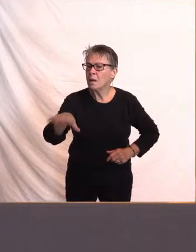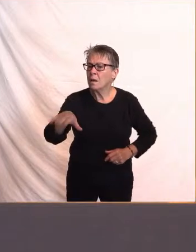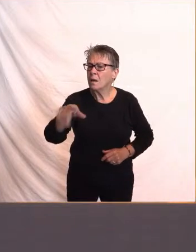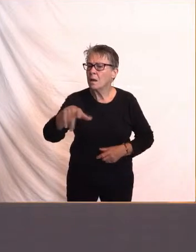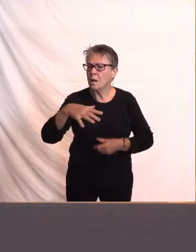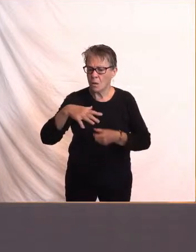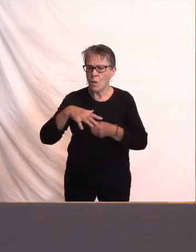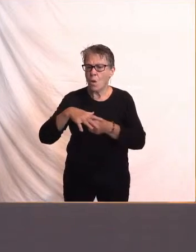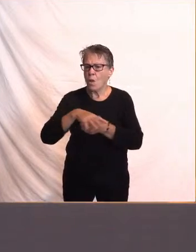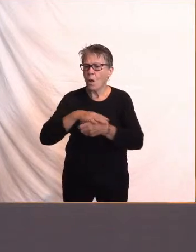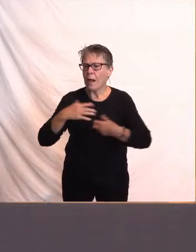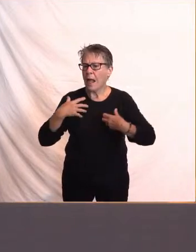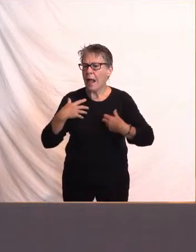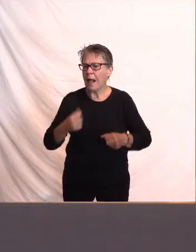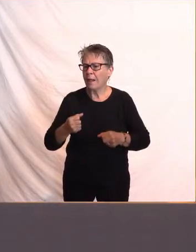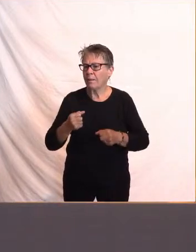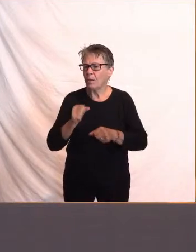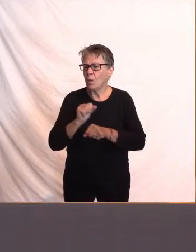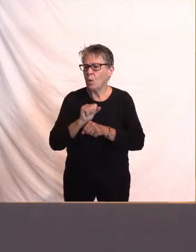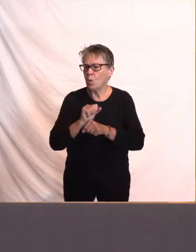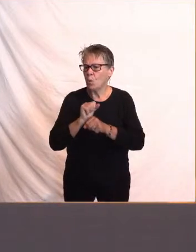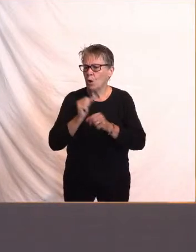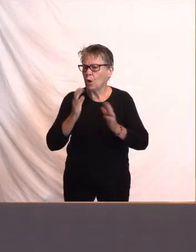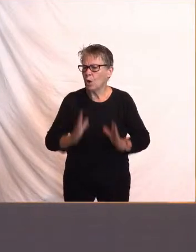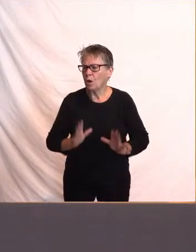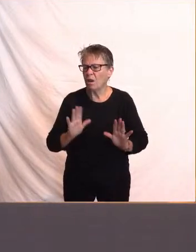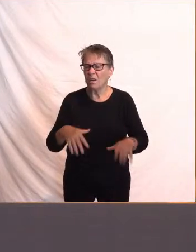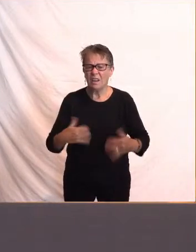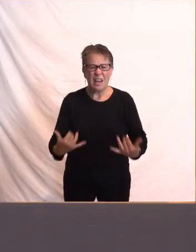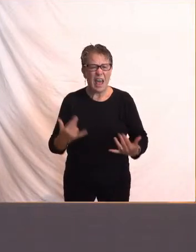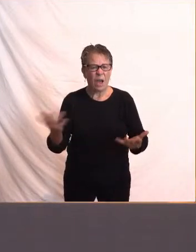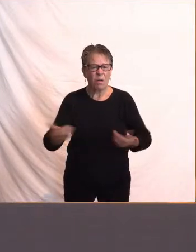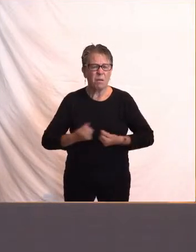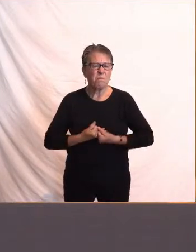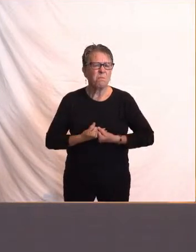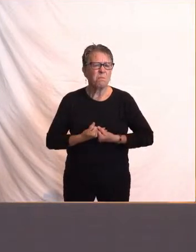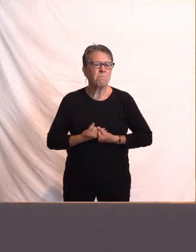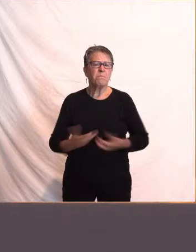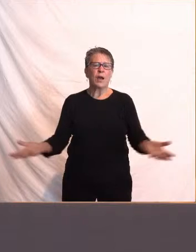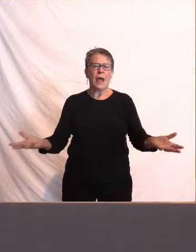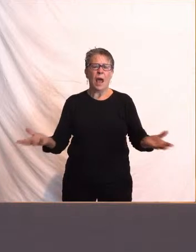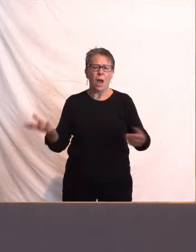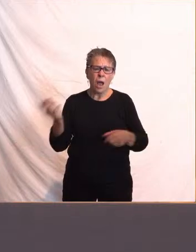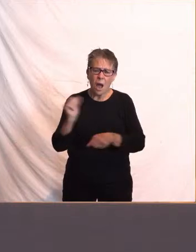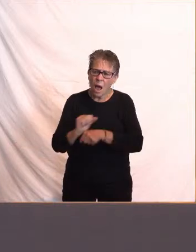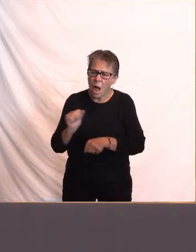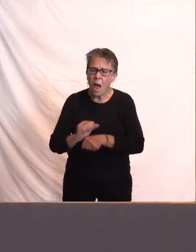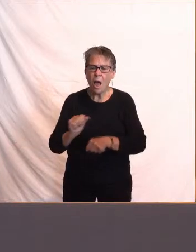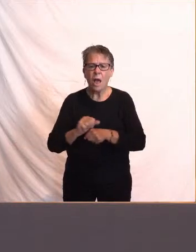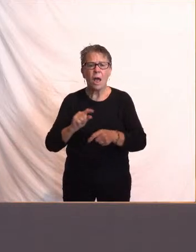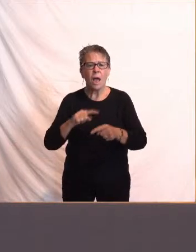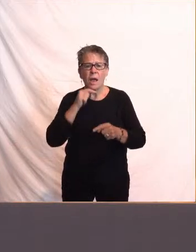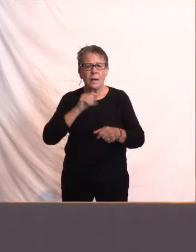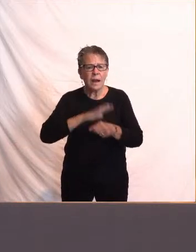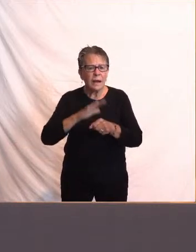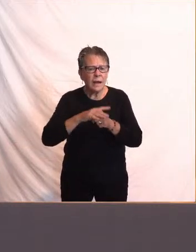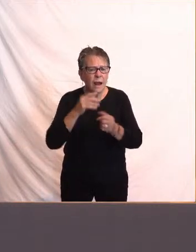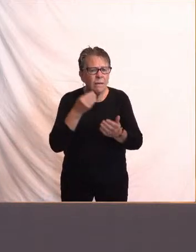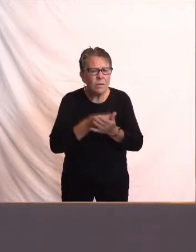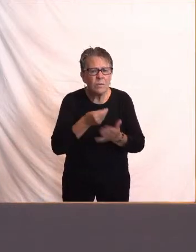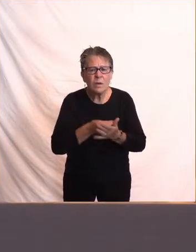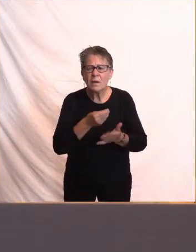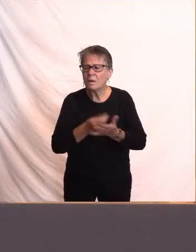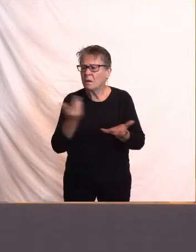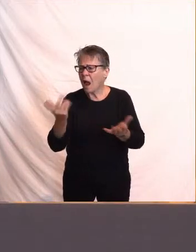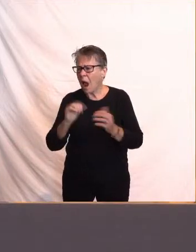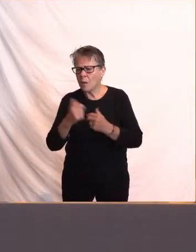the state who say they're burned out, underfunded, and need more trained staff, more money, and more support to cope with the pandemic?